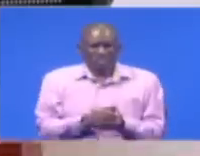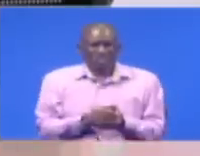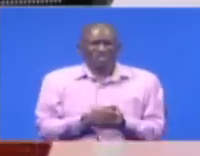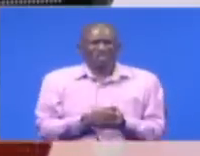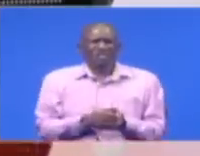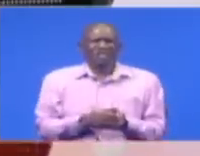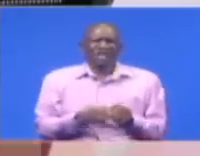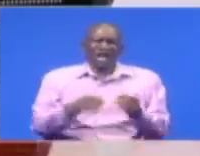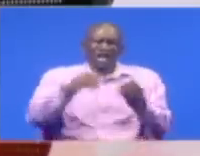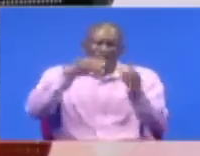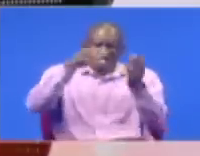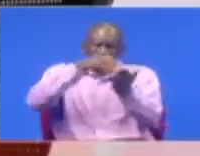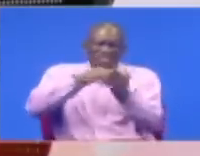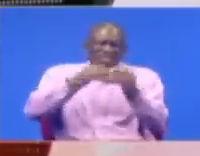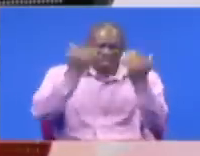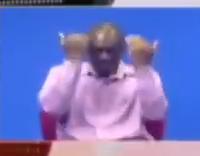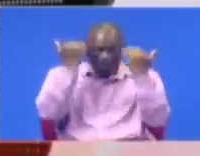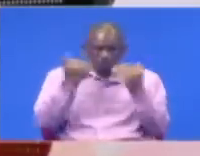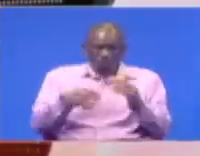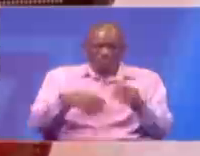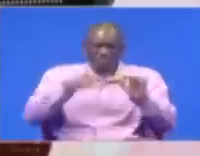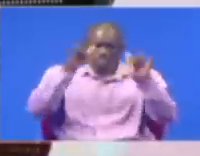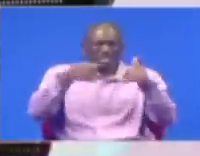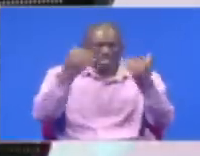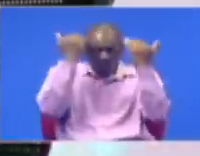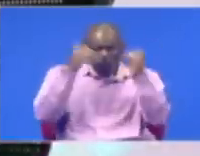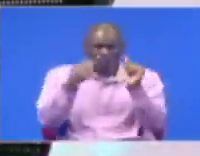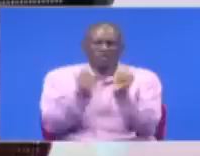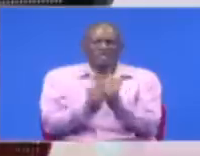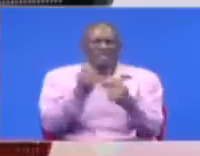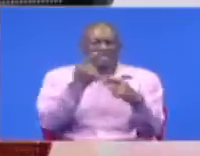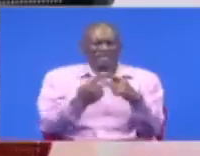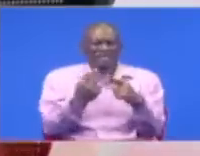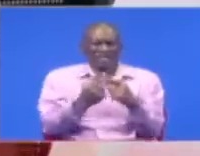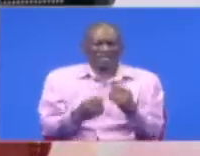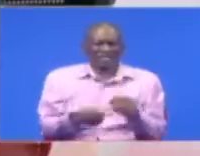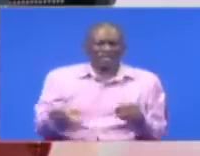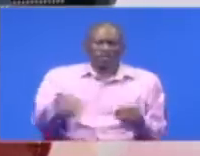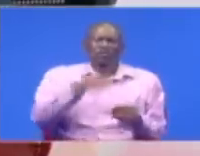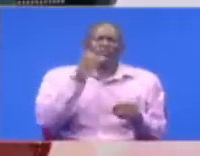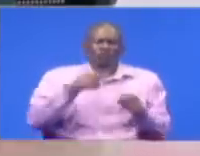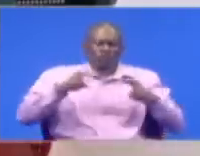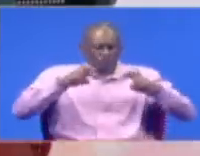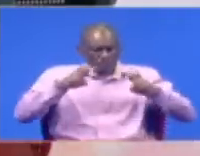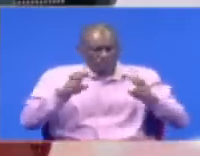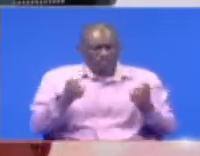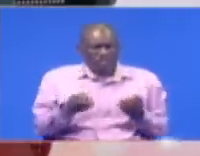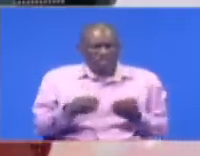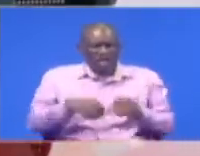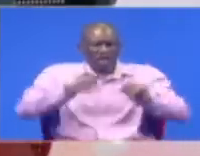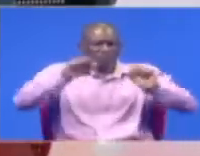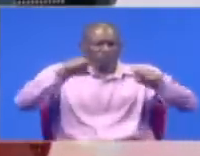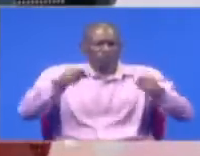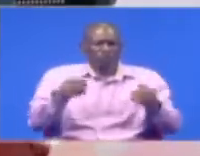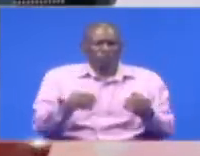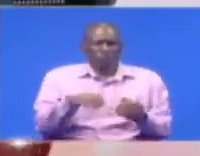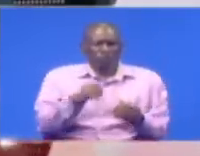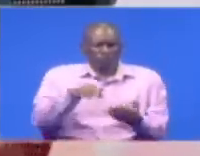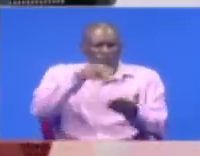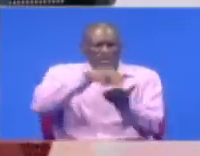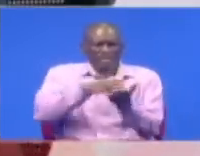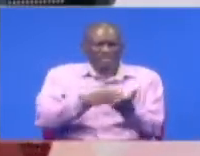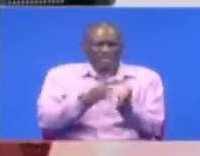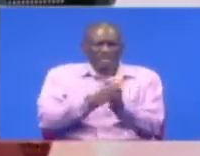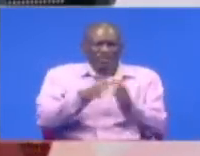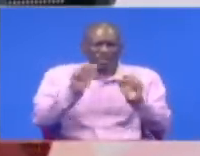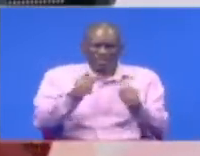being processed in court for 10 years. We should be looking at a possibility of a case, and we